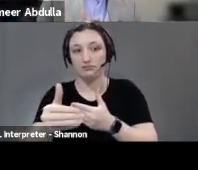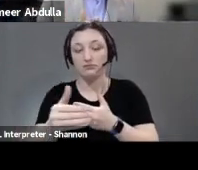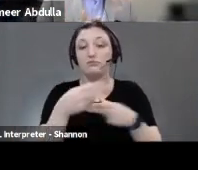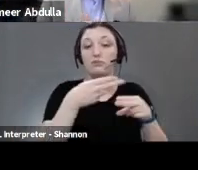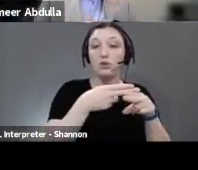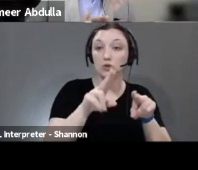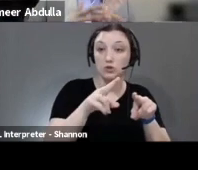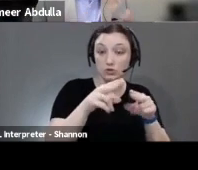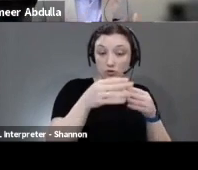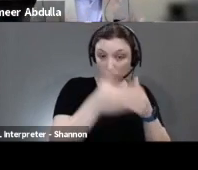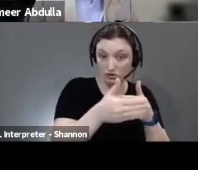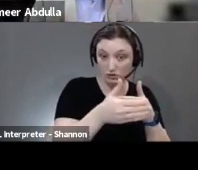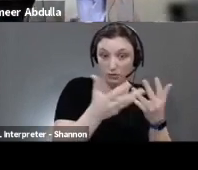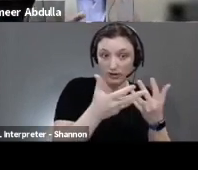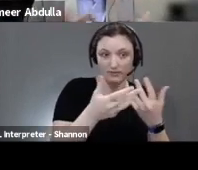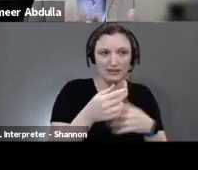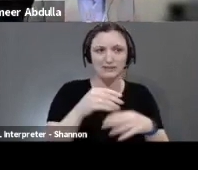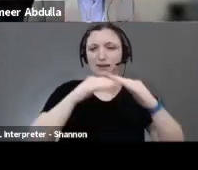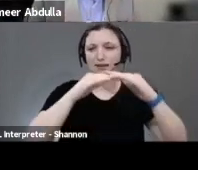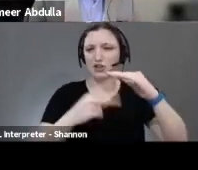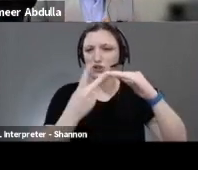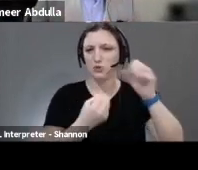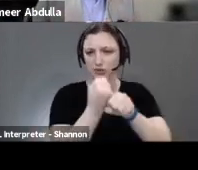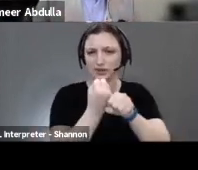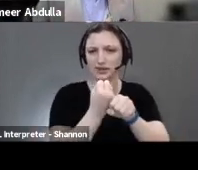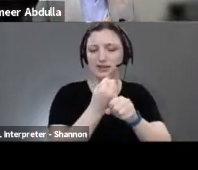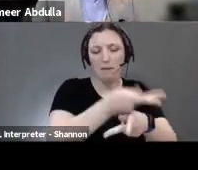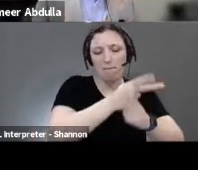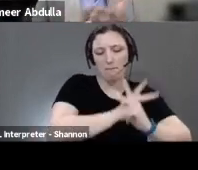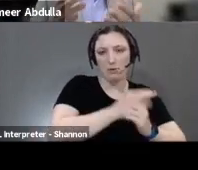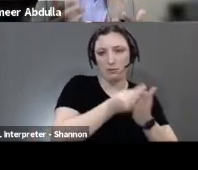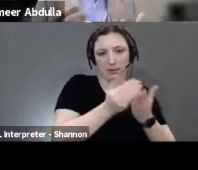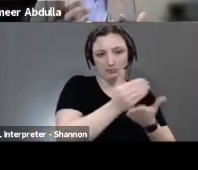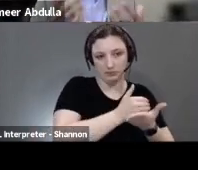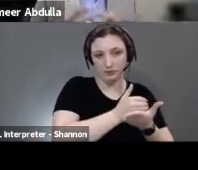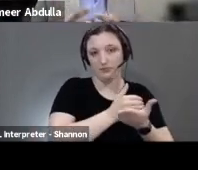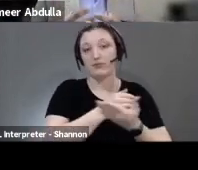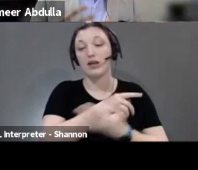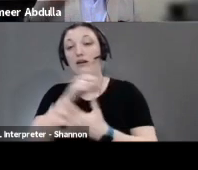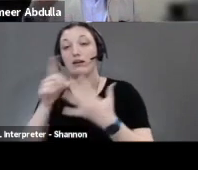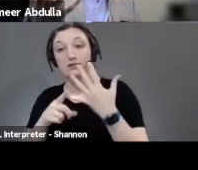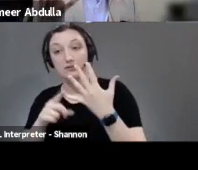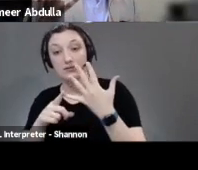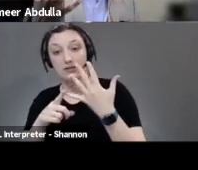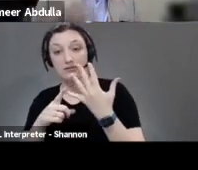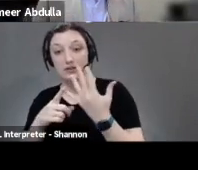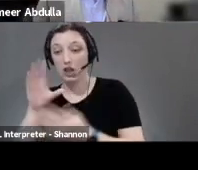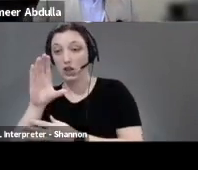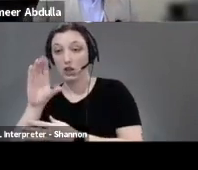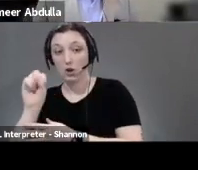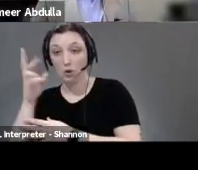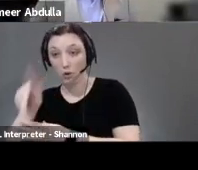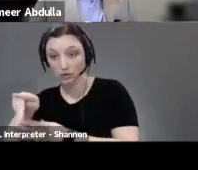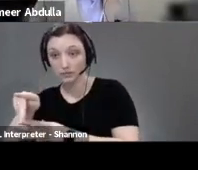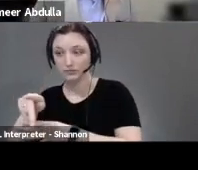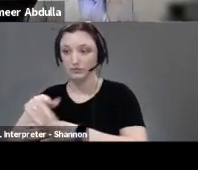for a period of time less than 2 years, let's say. And a long-term loan is a loan made by the corporation to the individual